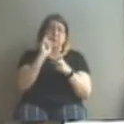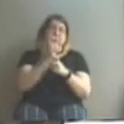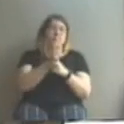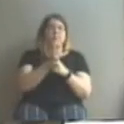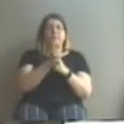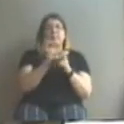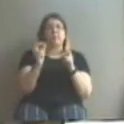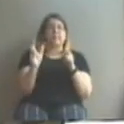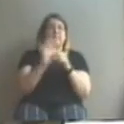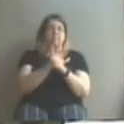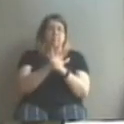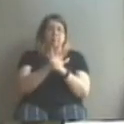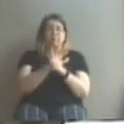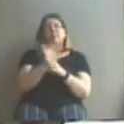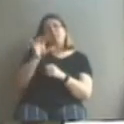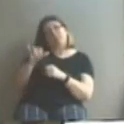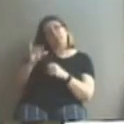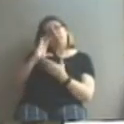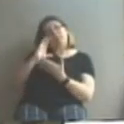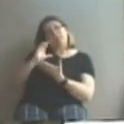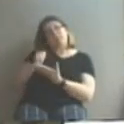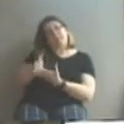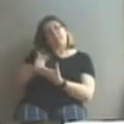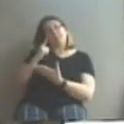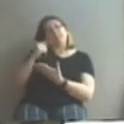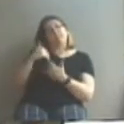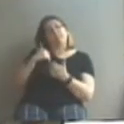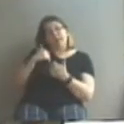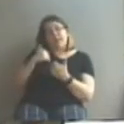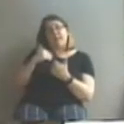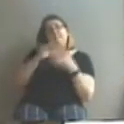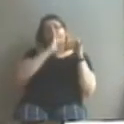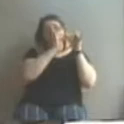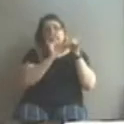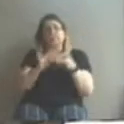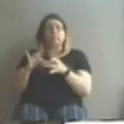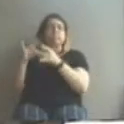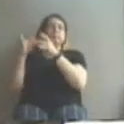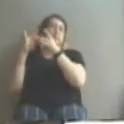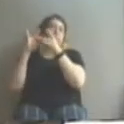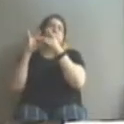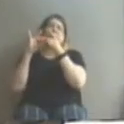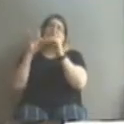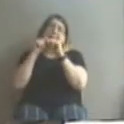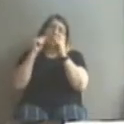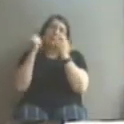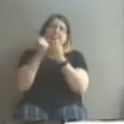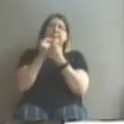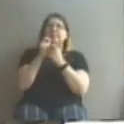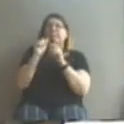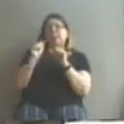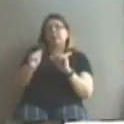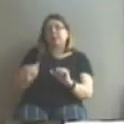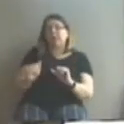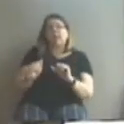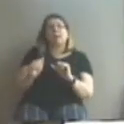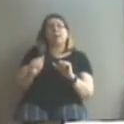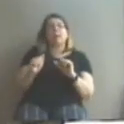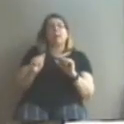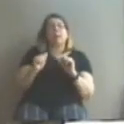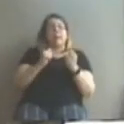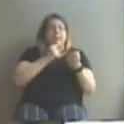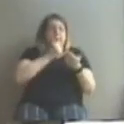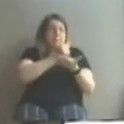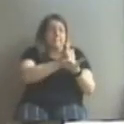fill. This will help us because we'll have a synergy of team, too, where we can aid schools in